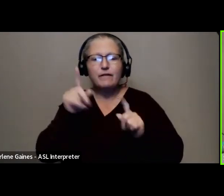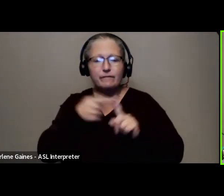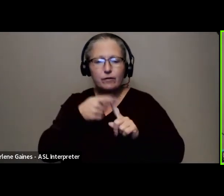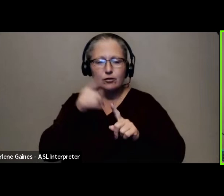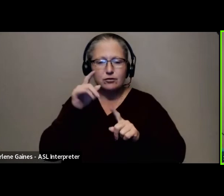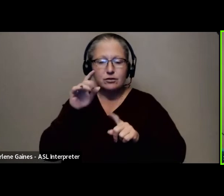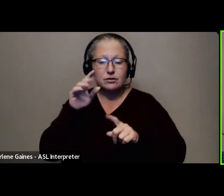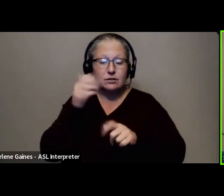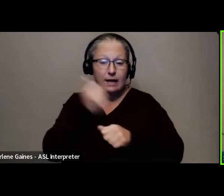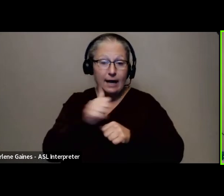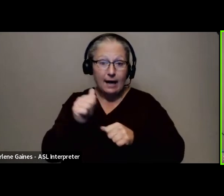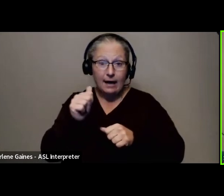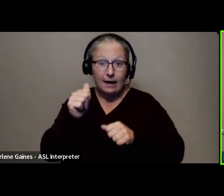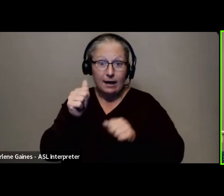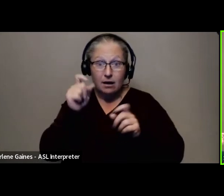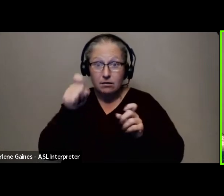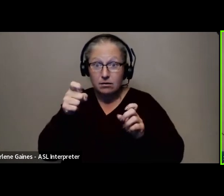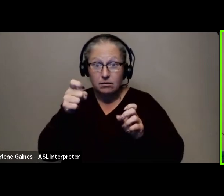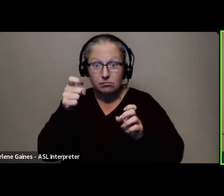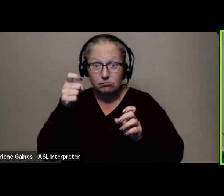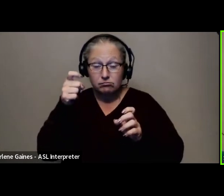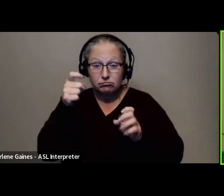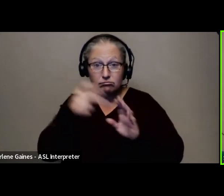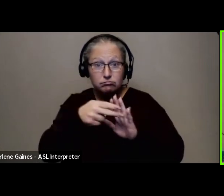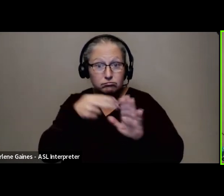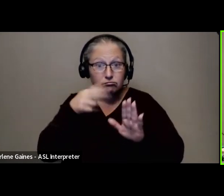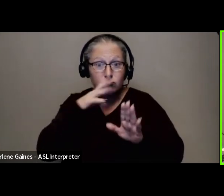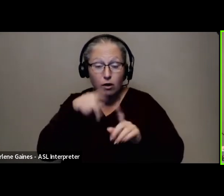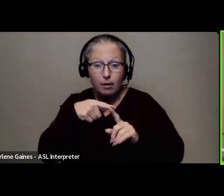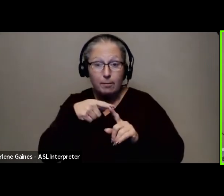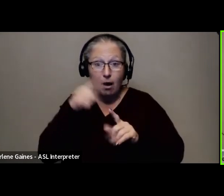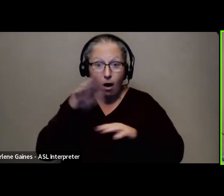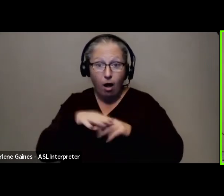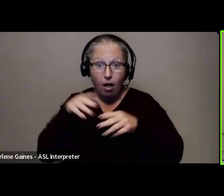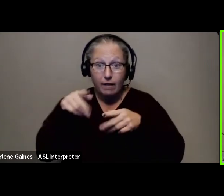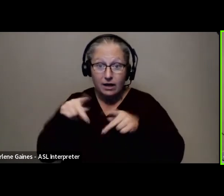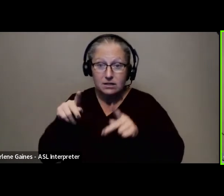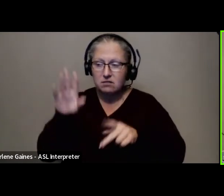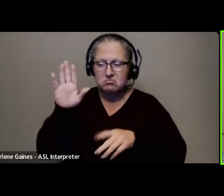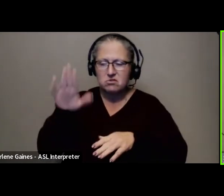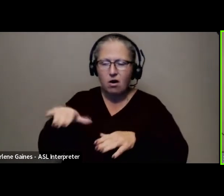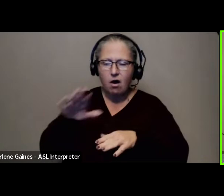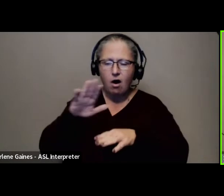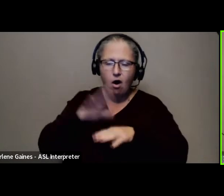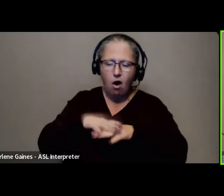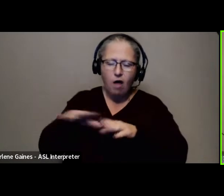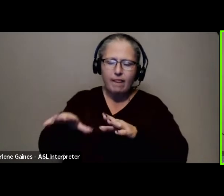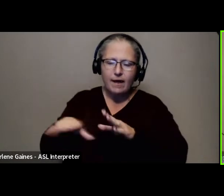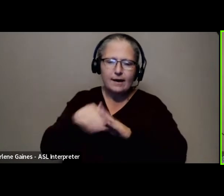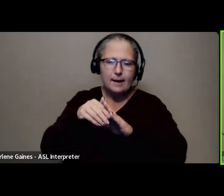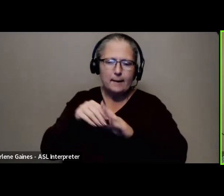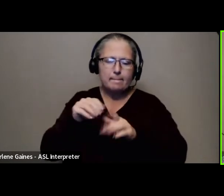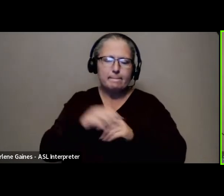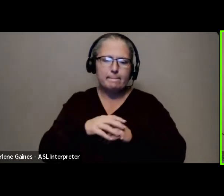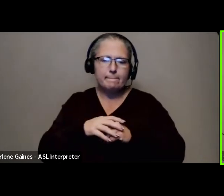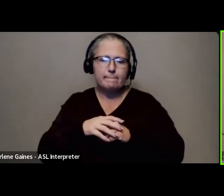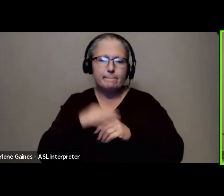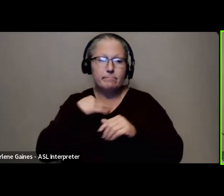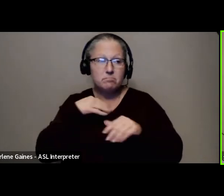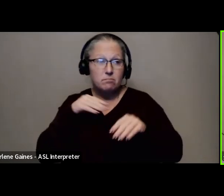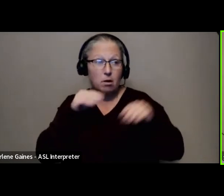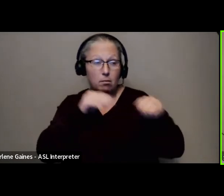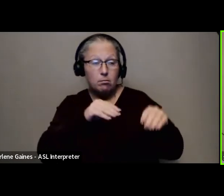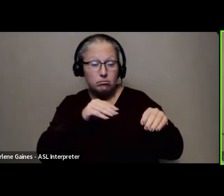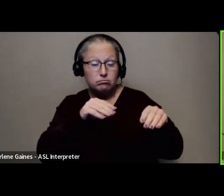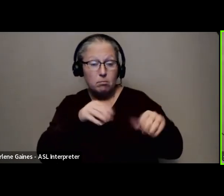that. Any highlights or anything for the consent or? No, it's on the addendum. Okay. I'll move adoption.